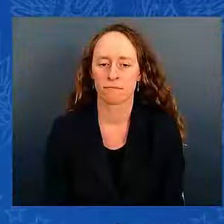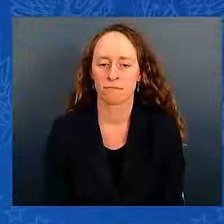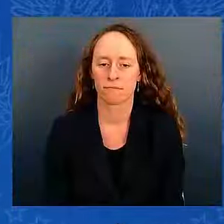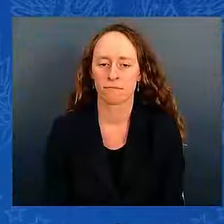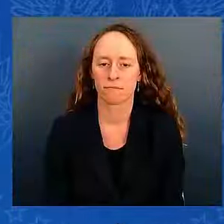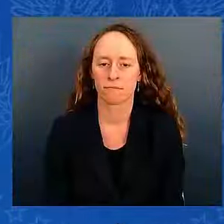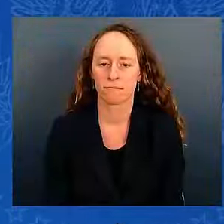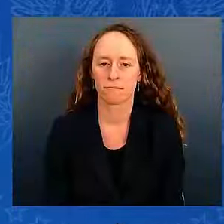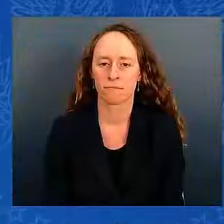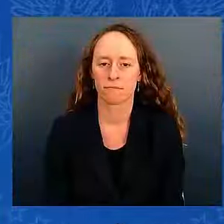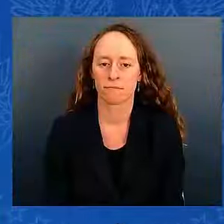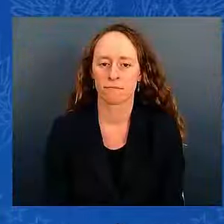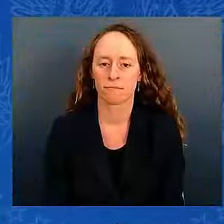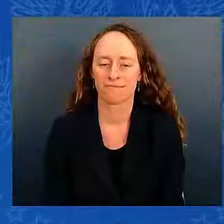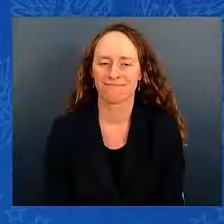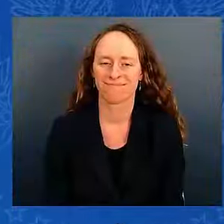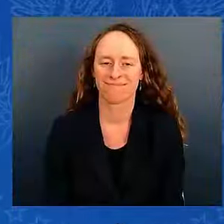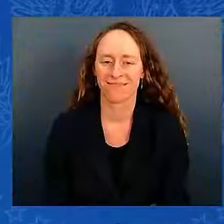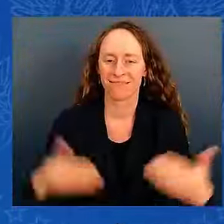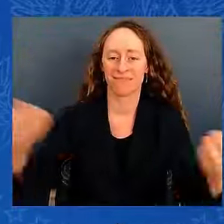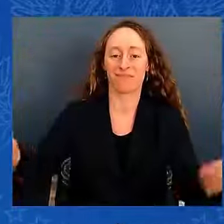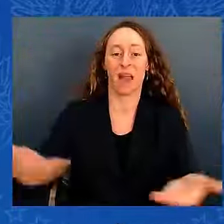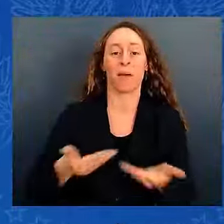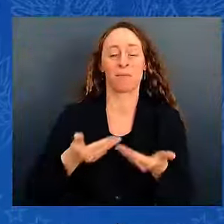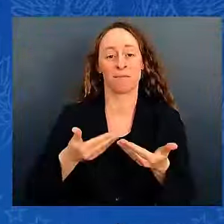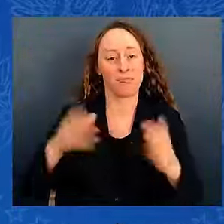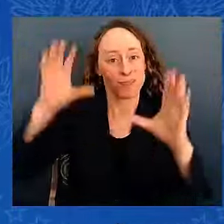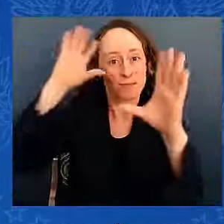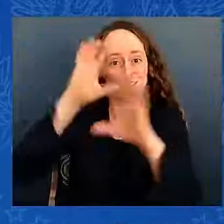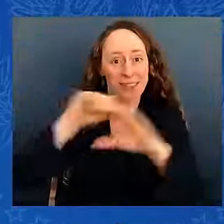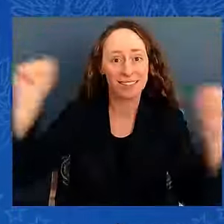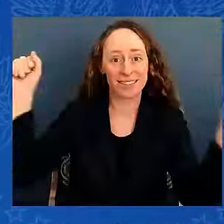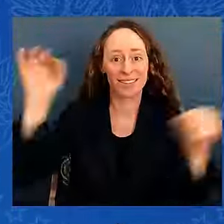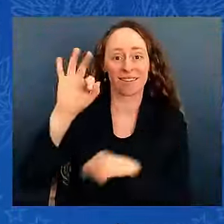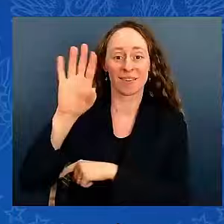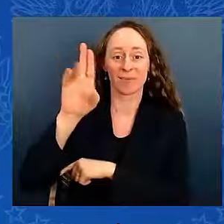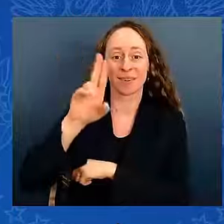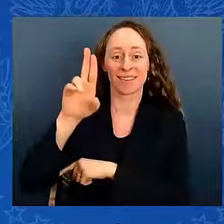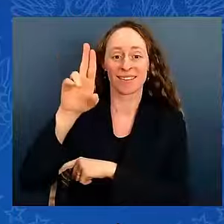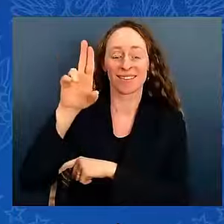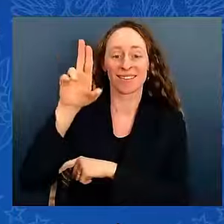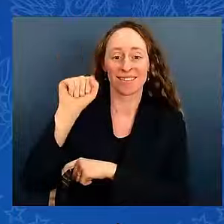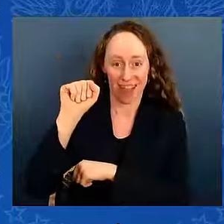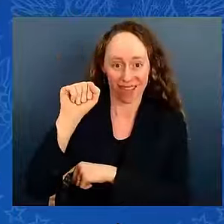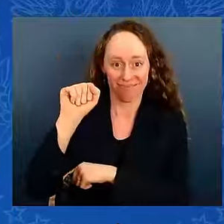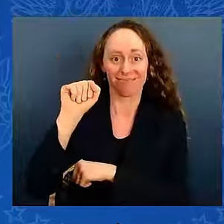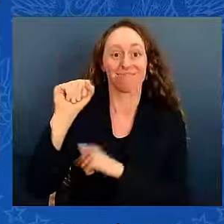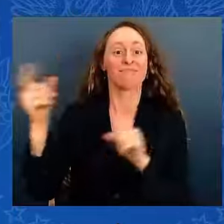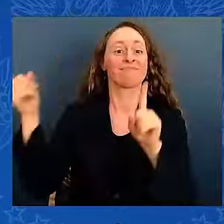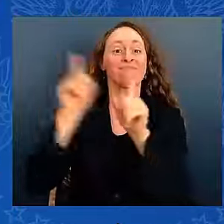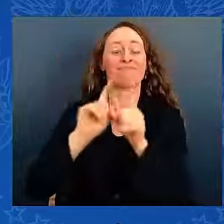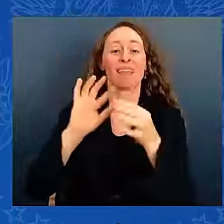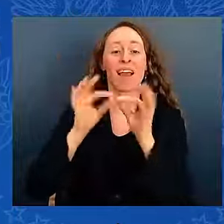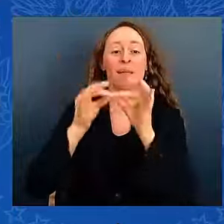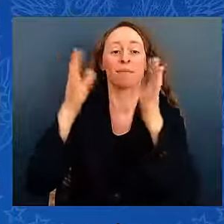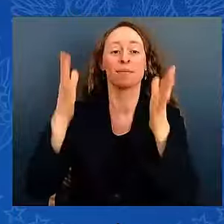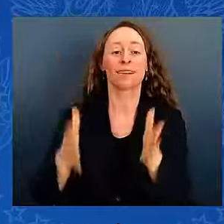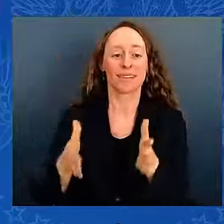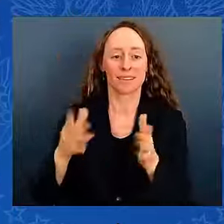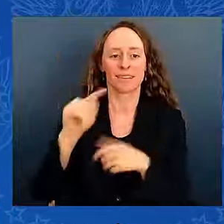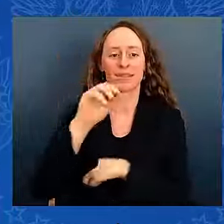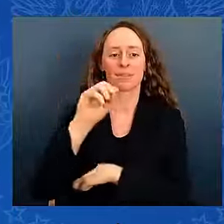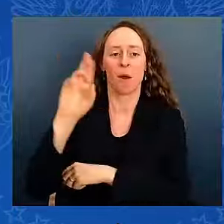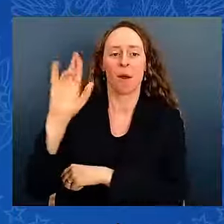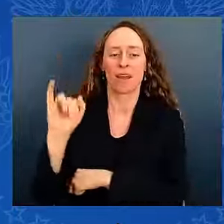welcome the President of the United States, accompanied by Olympian Tori Husk, Ying and Jim Husk, Paralympian